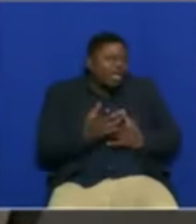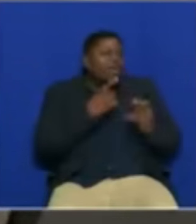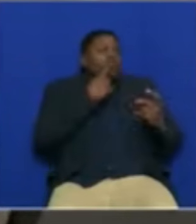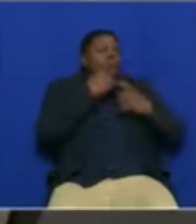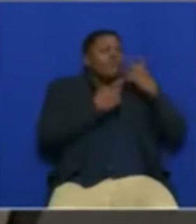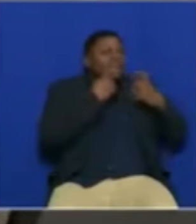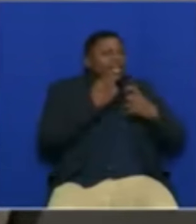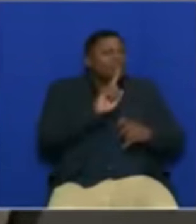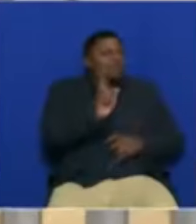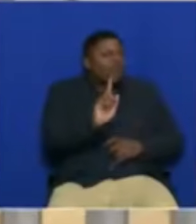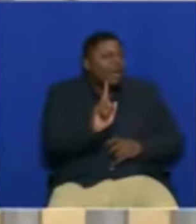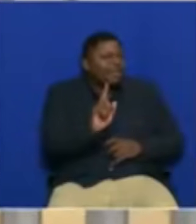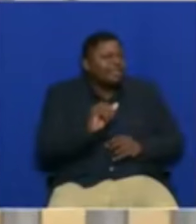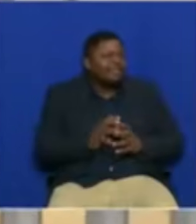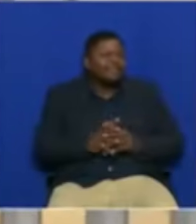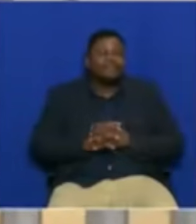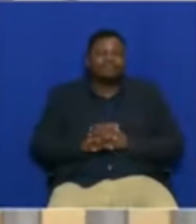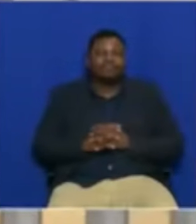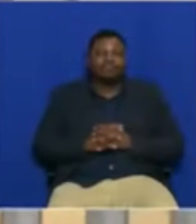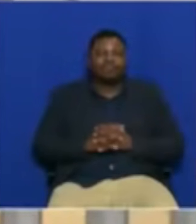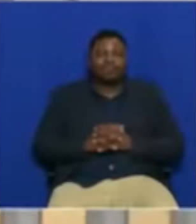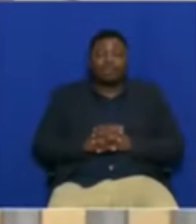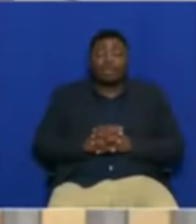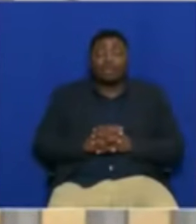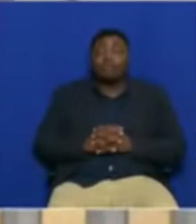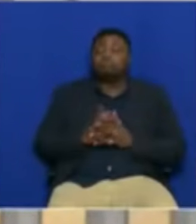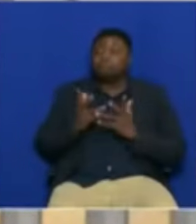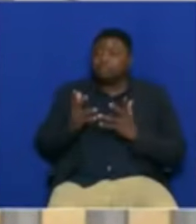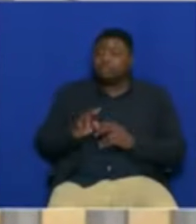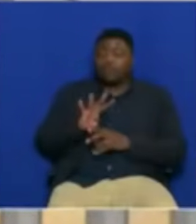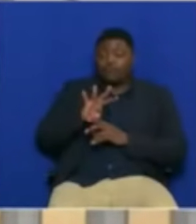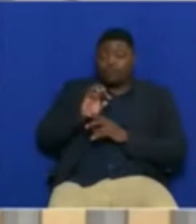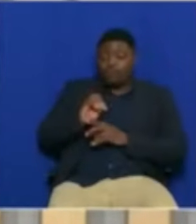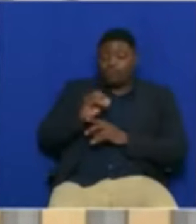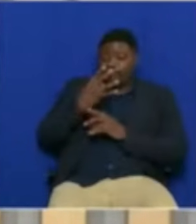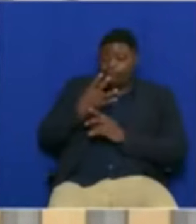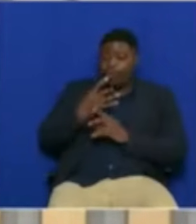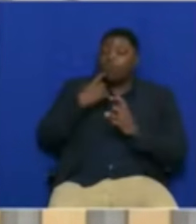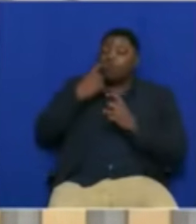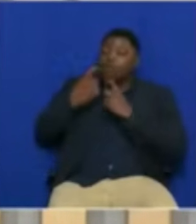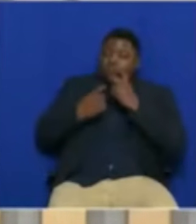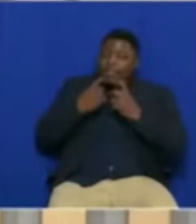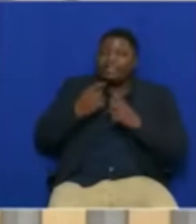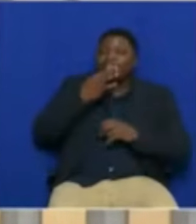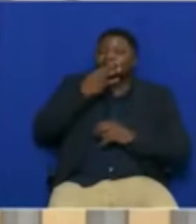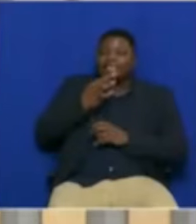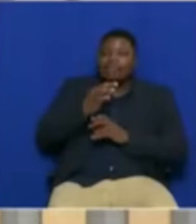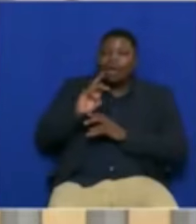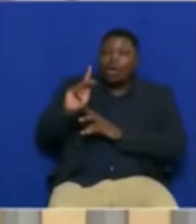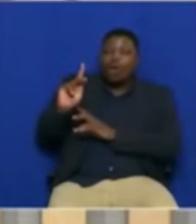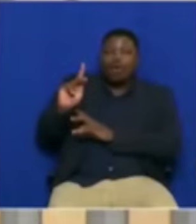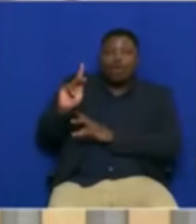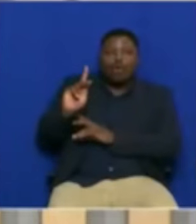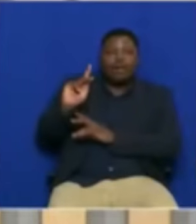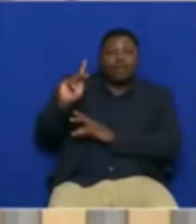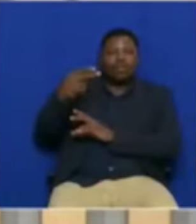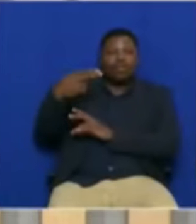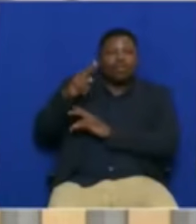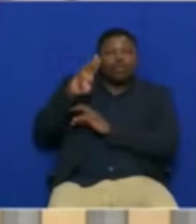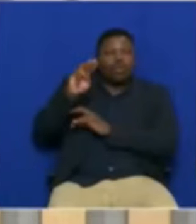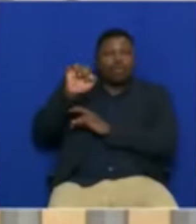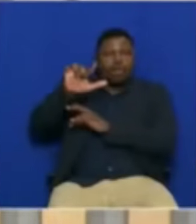404 is that Lieutenant General Khumalo was involved in the cover-up of CAS 38